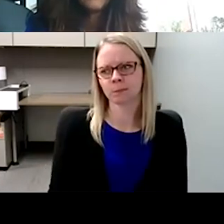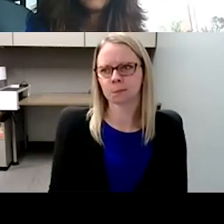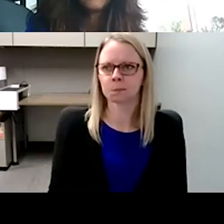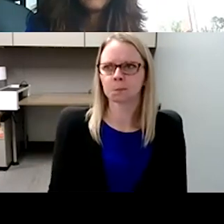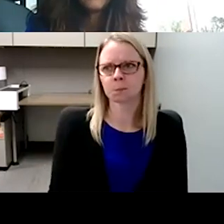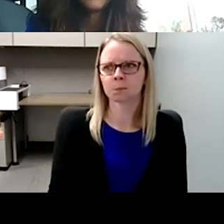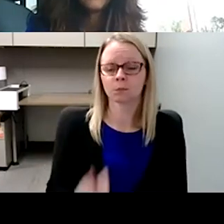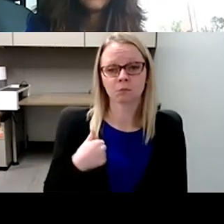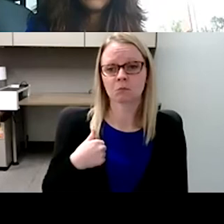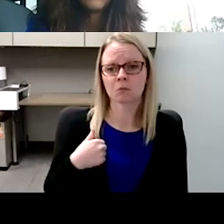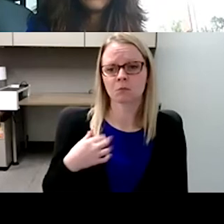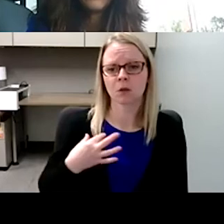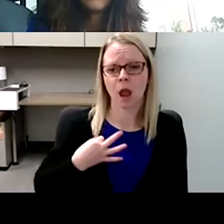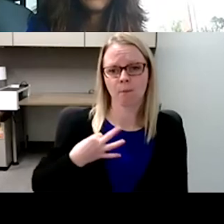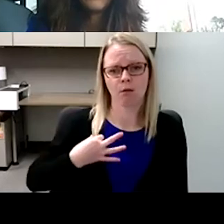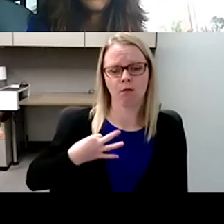I applied